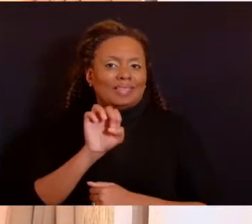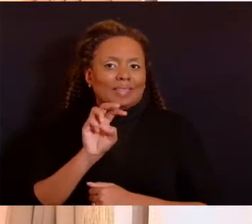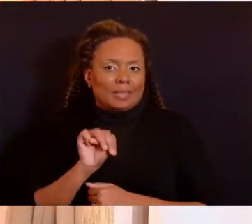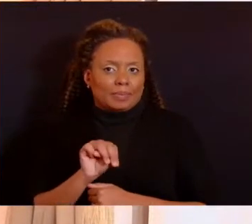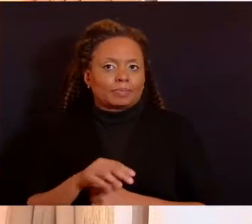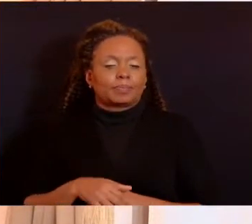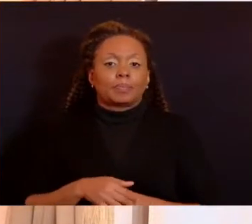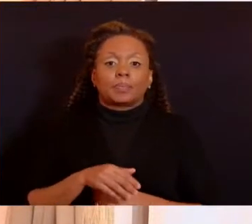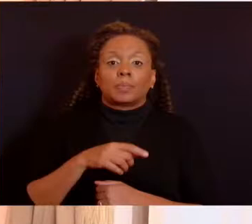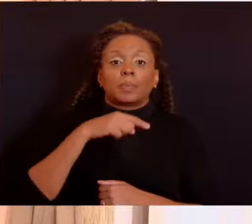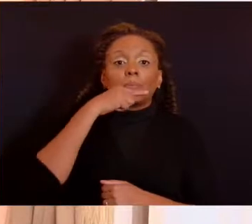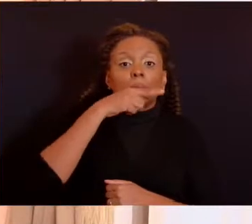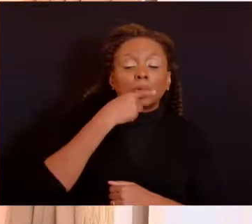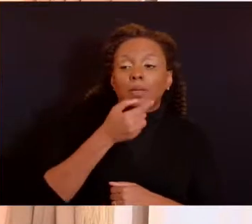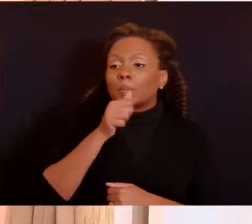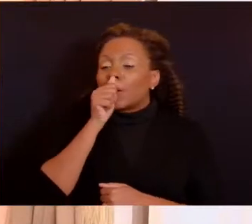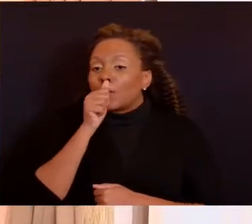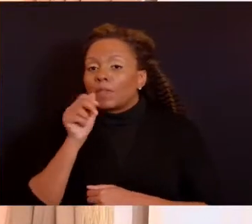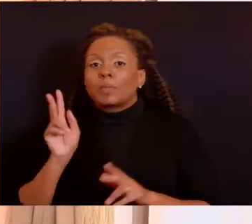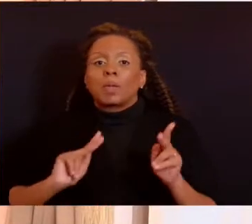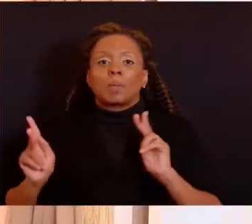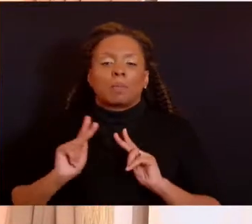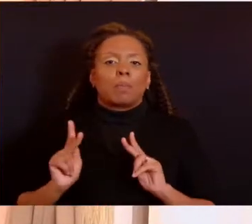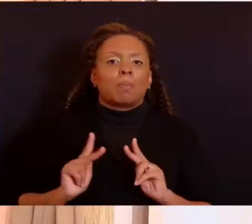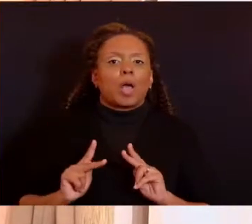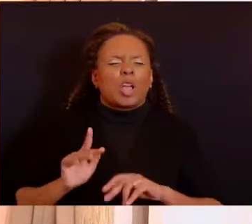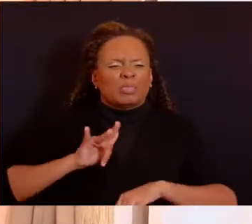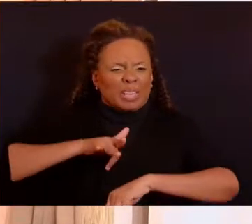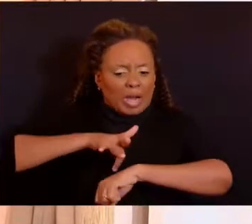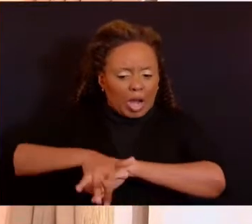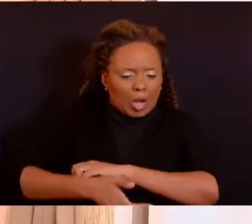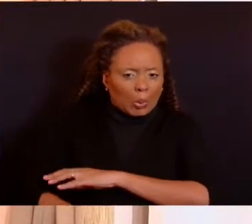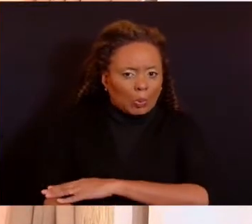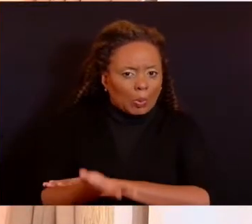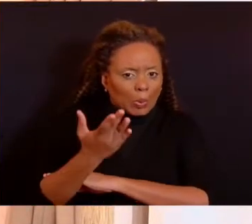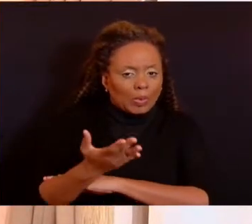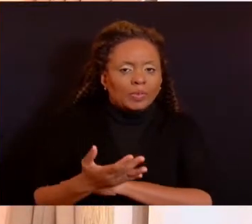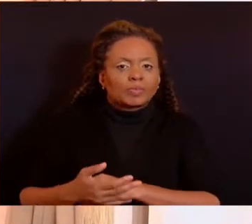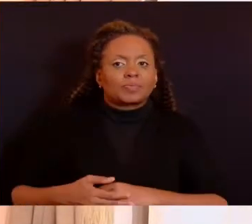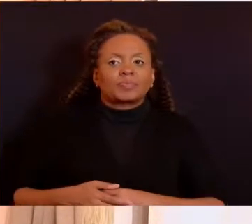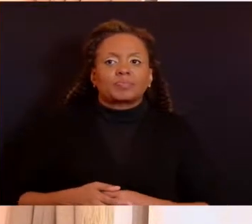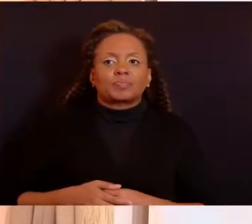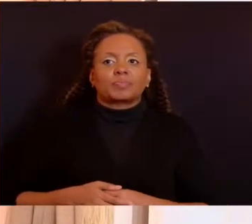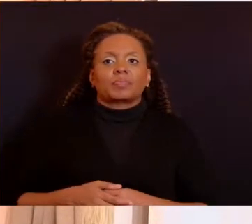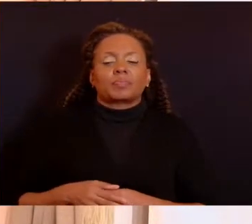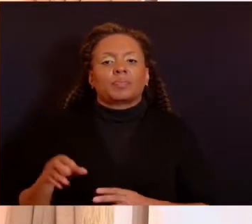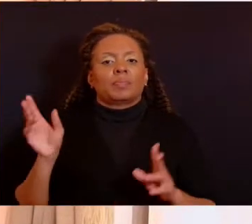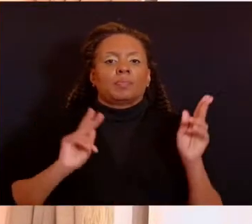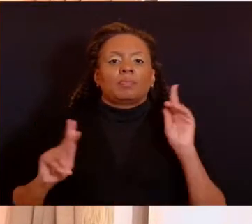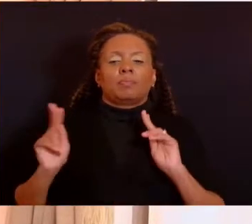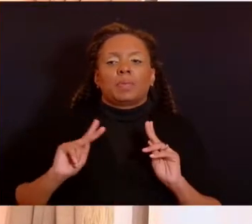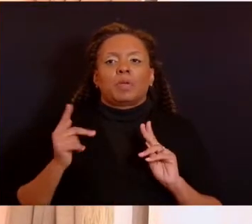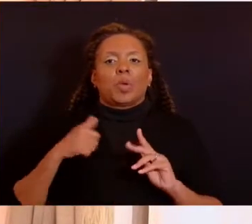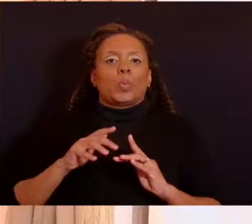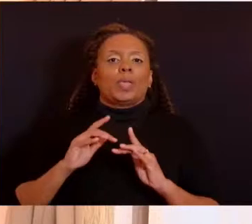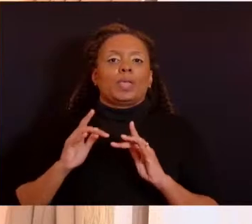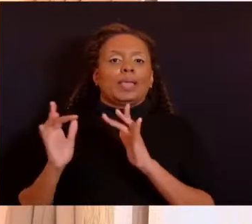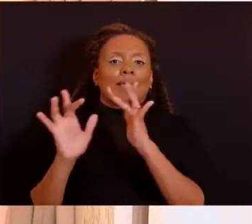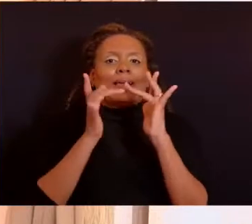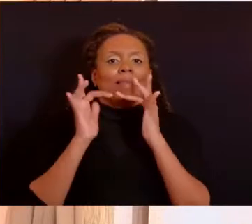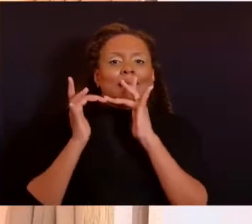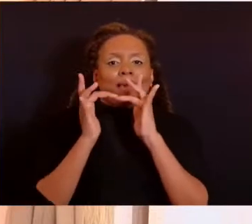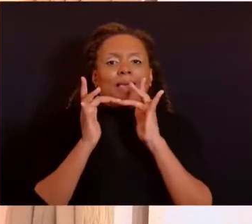and public persons were available early this morning, first on calls on Zoom, and then we met again at